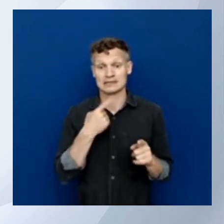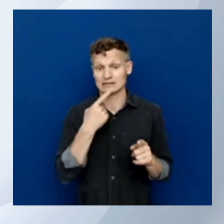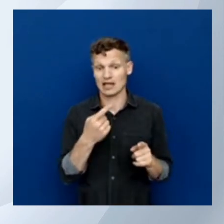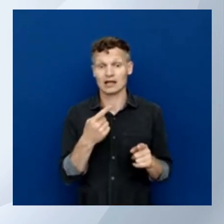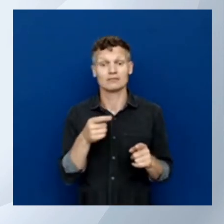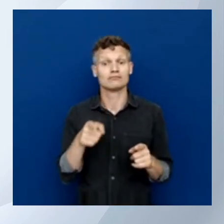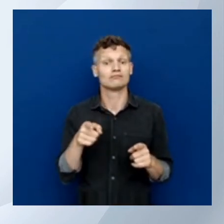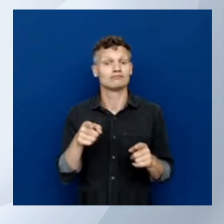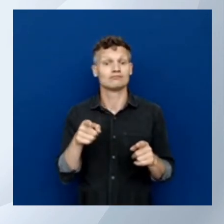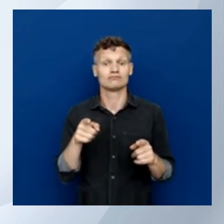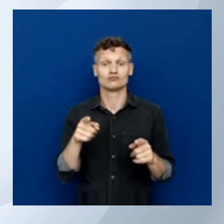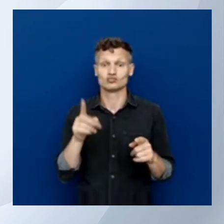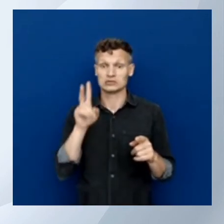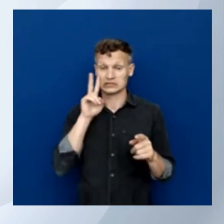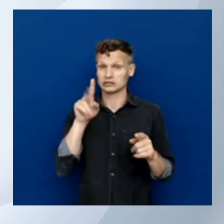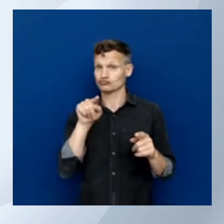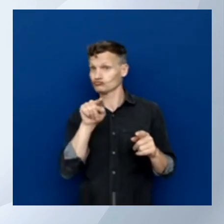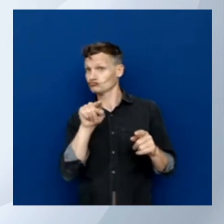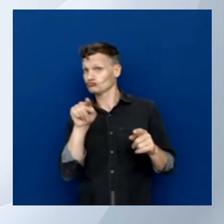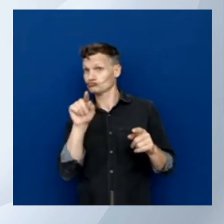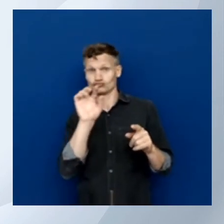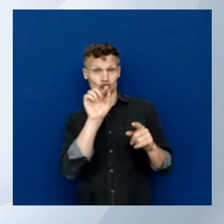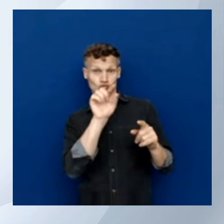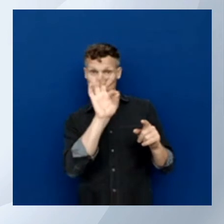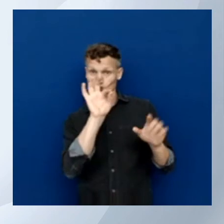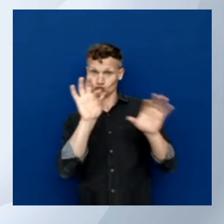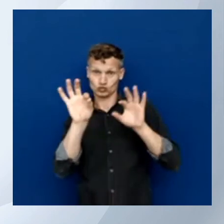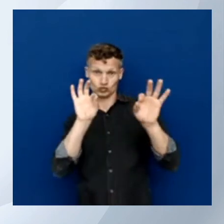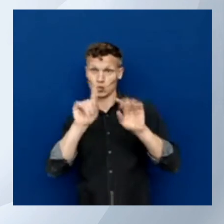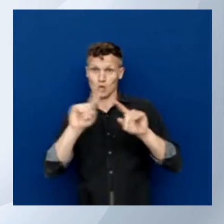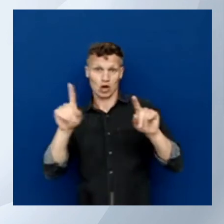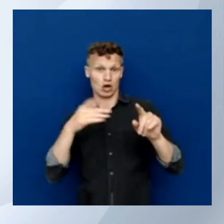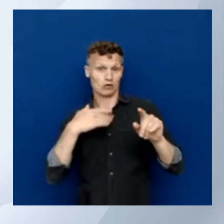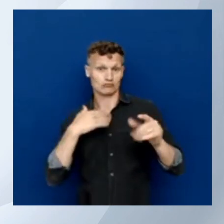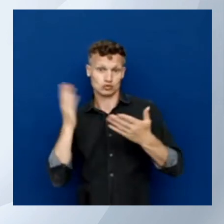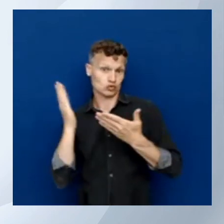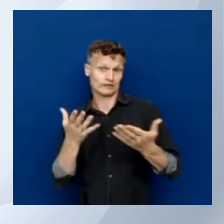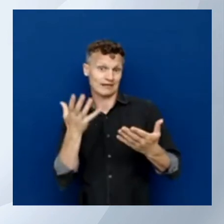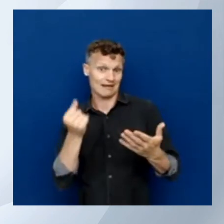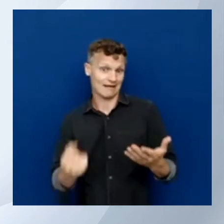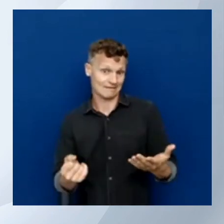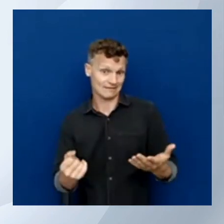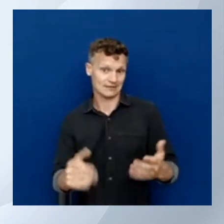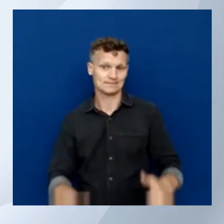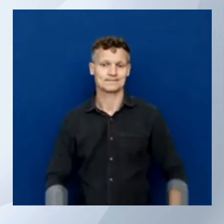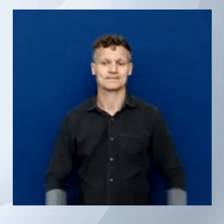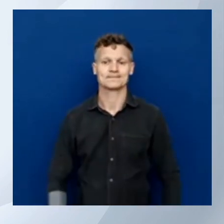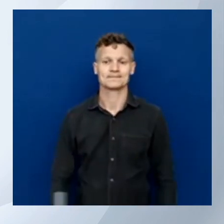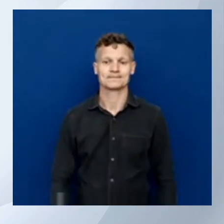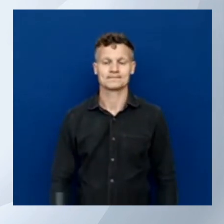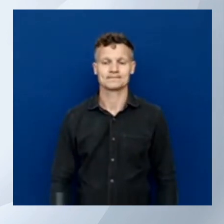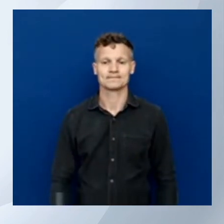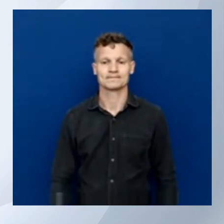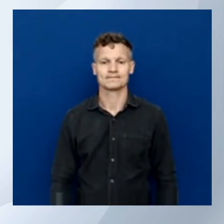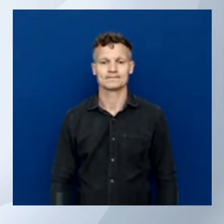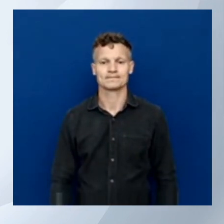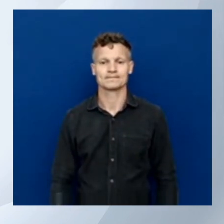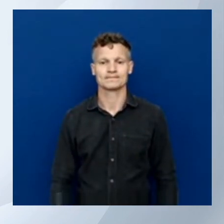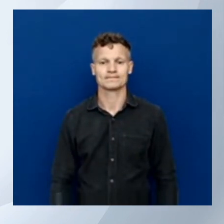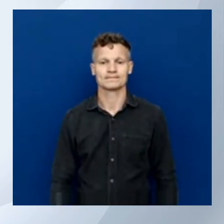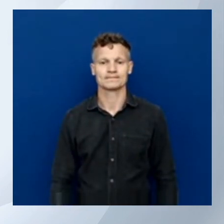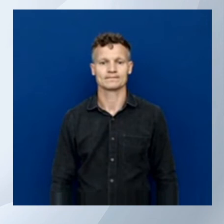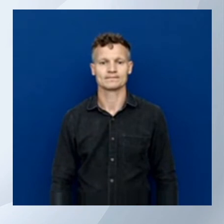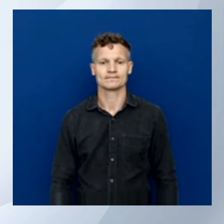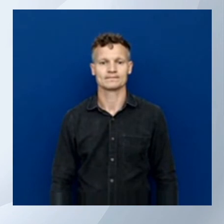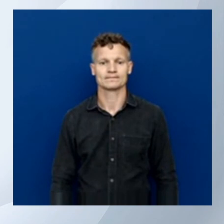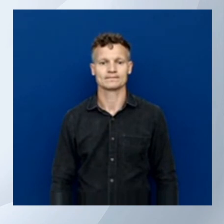where your services live. Now, maybe someone from Microsoft can confirm this, but I believe it works in a very similar way to